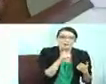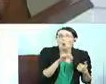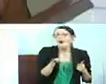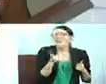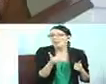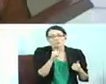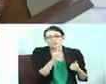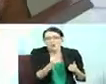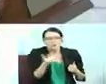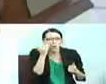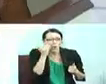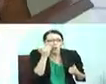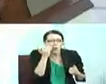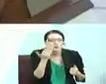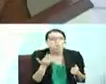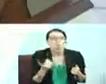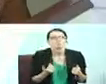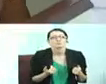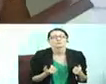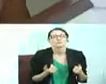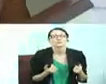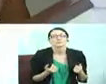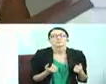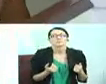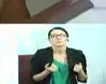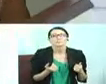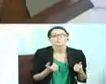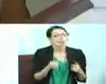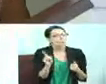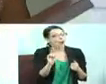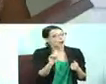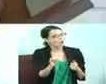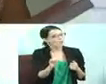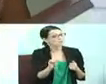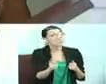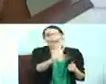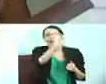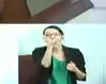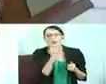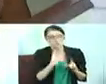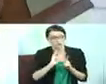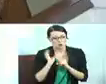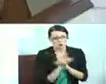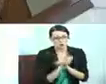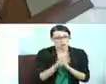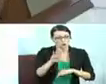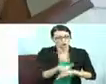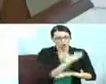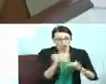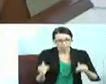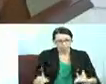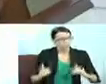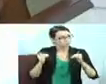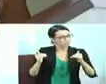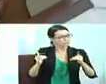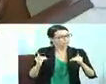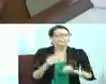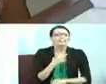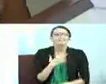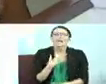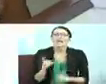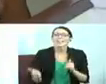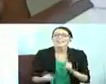known, and it comes out of our own African culture. Lift Every